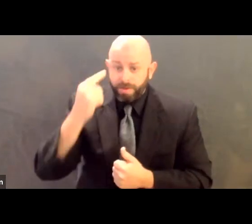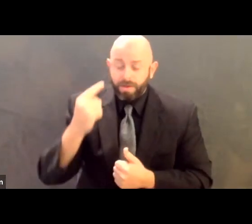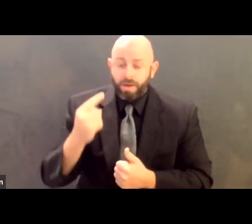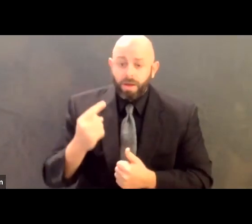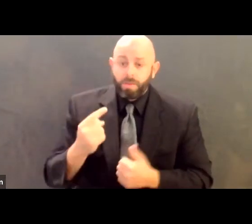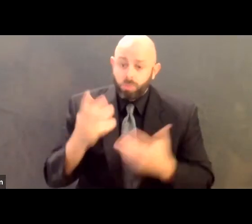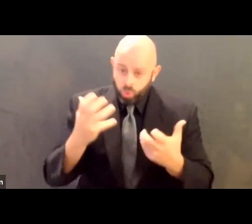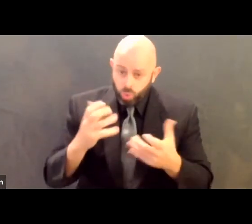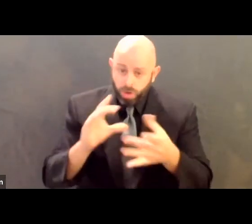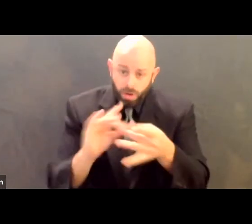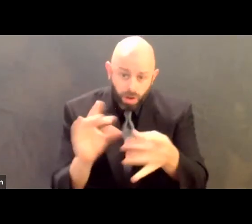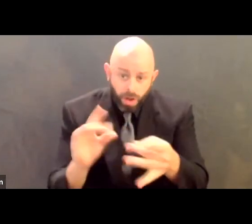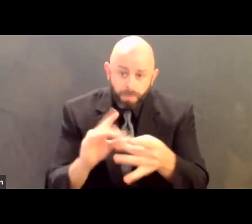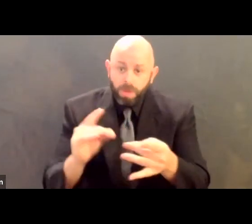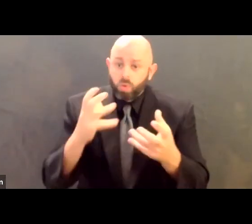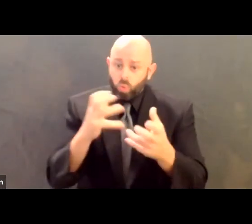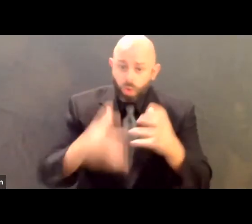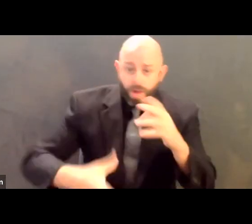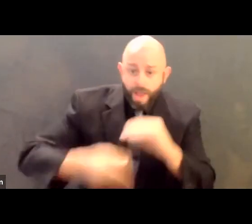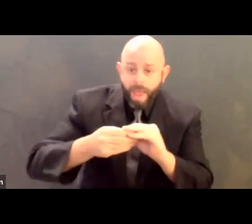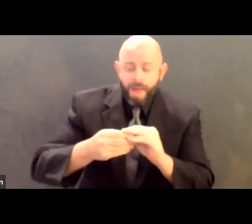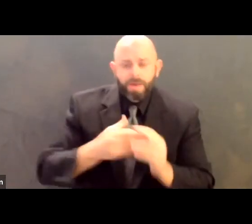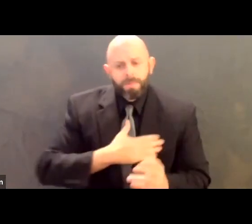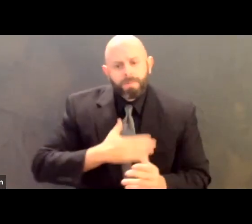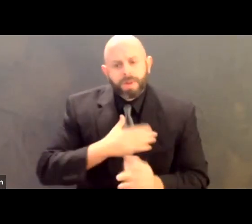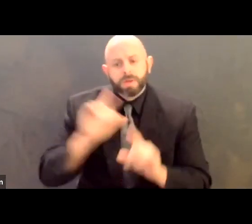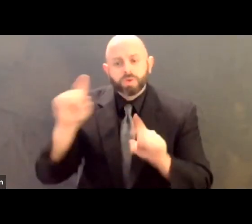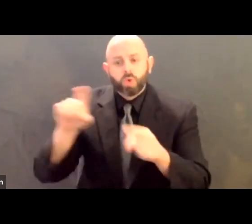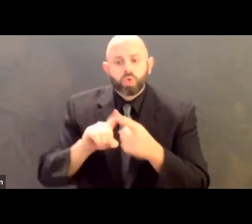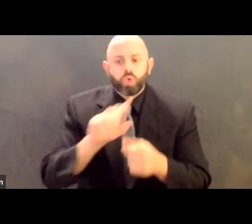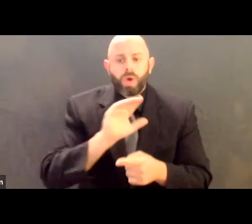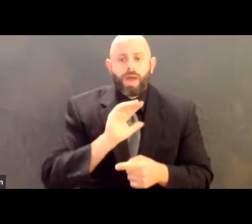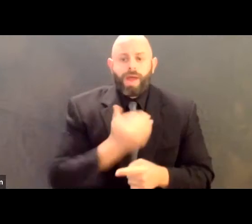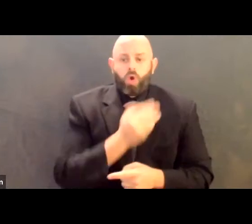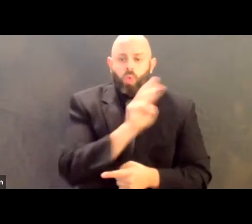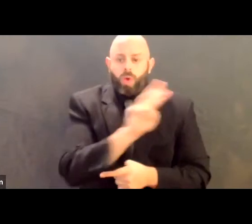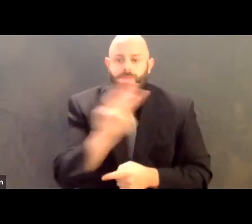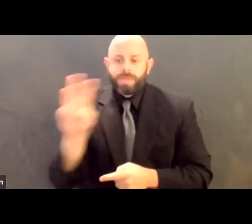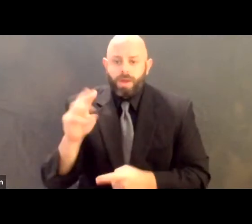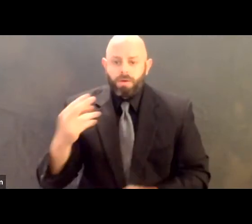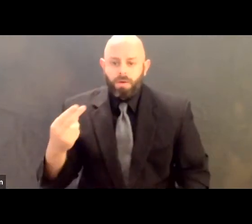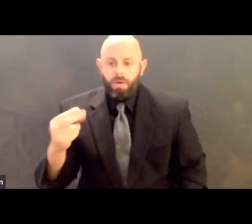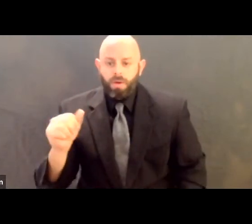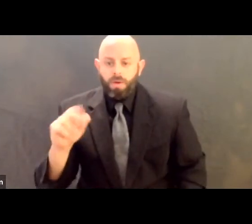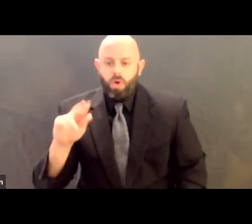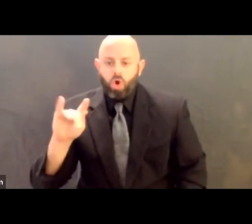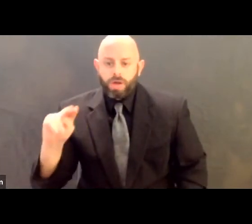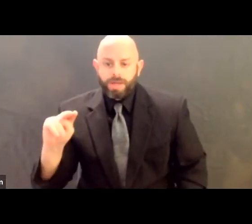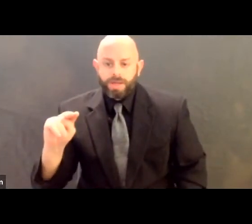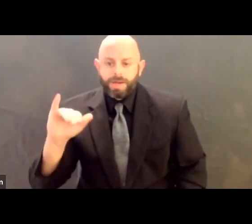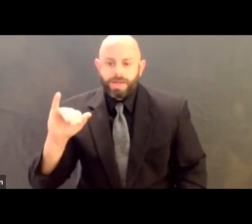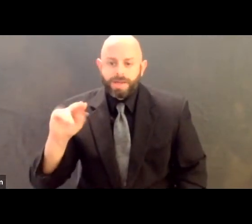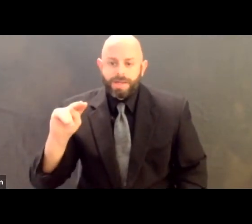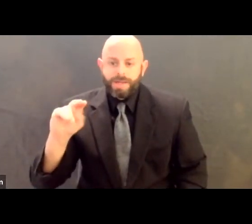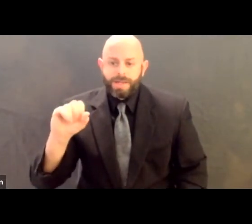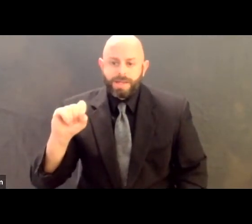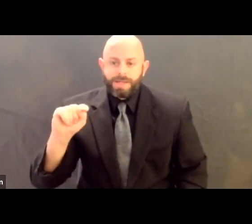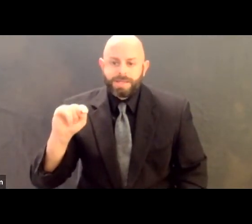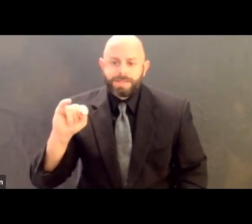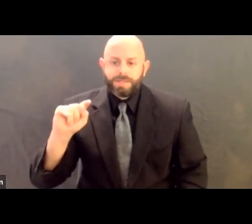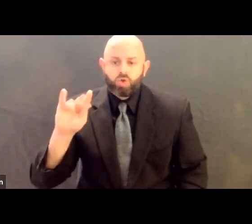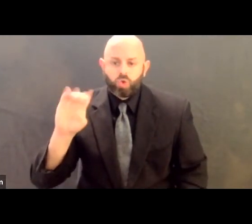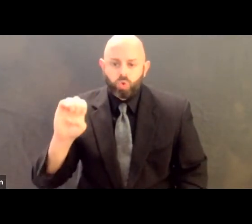like to add or to be involved in, please go to our website, Harkin Institute at